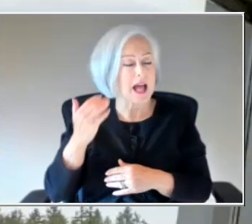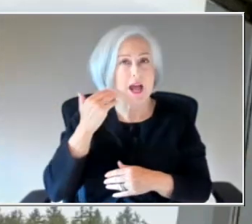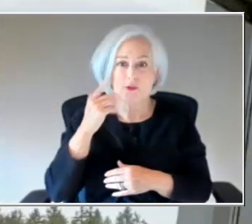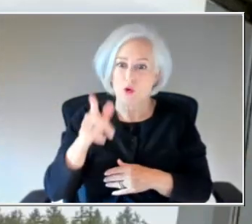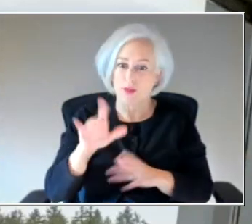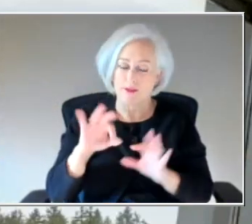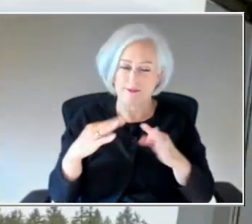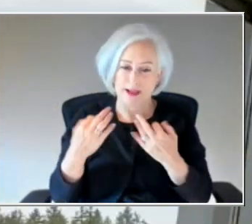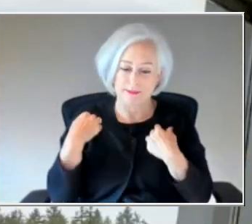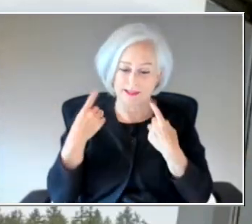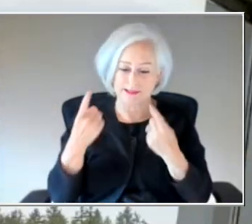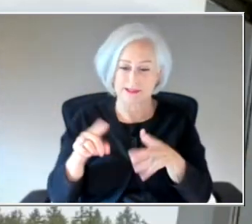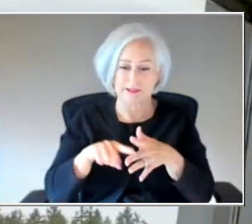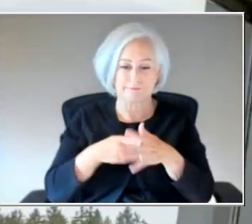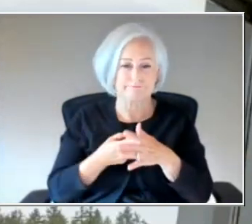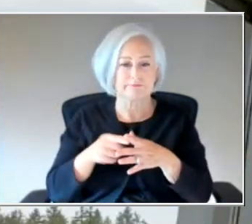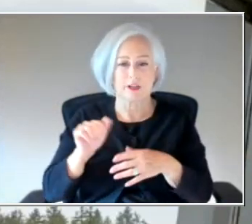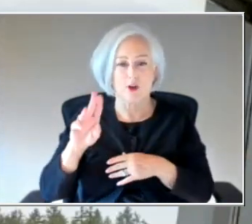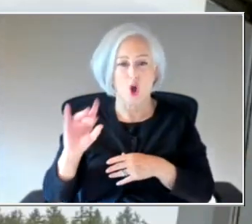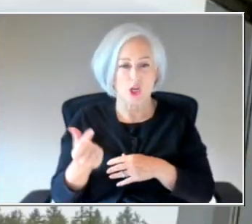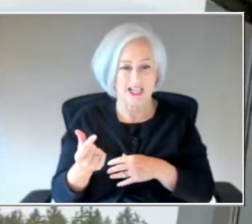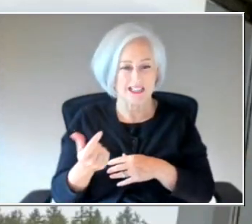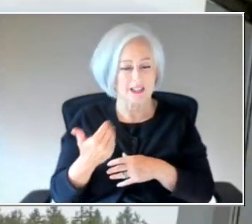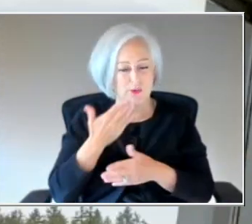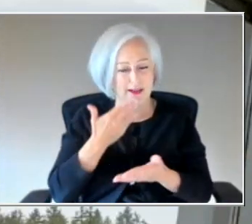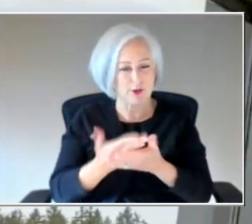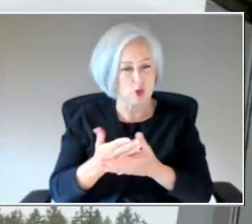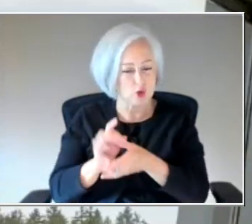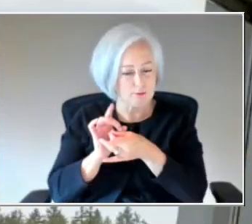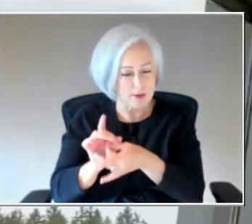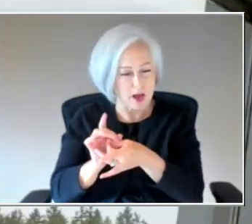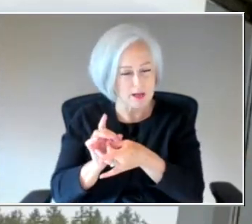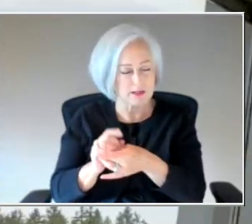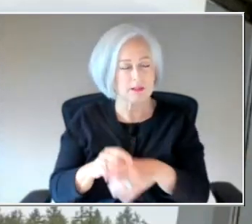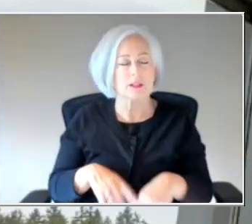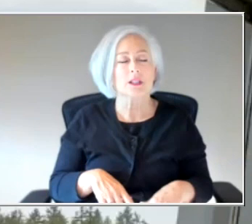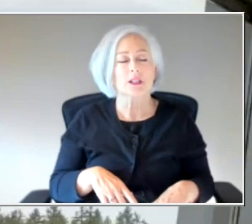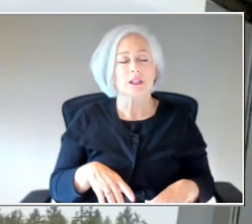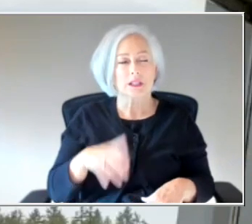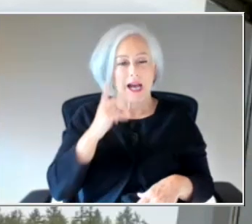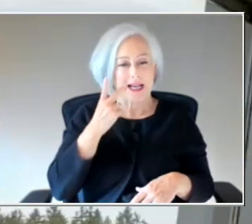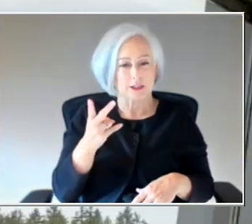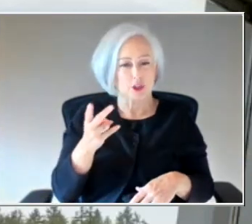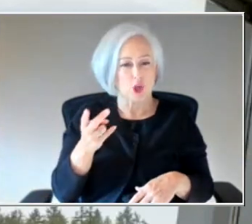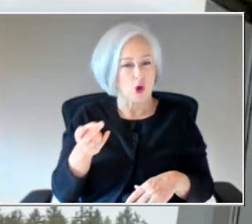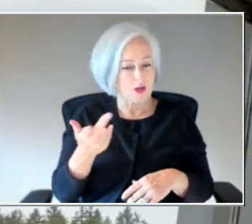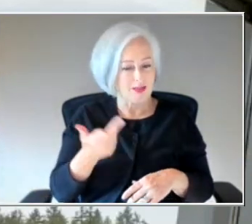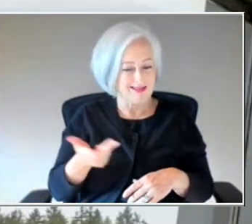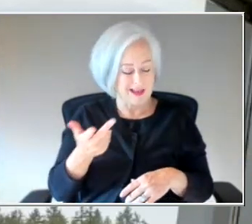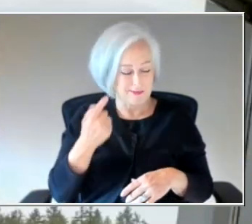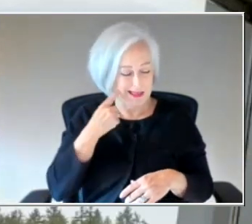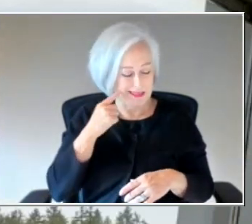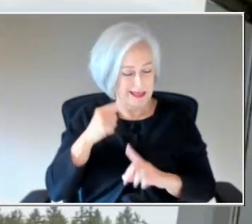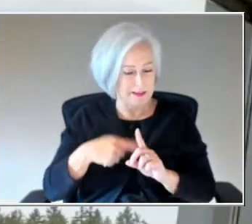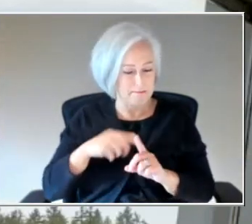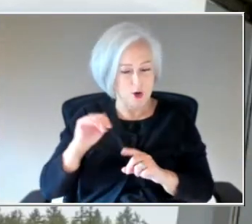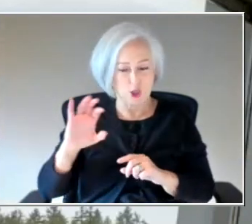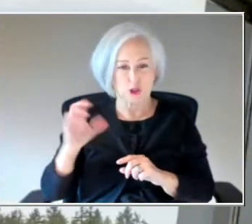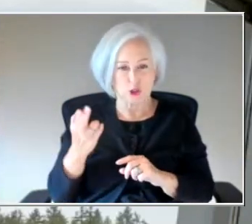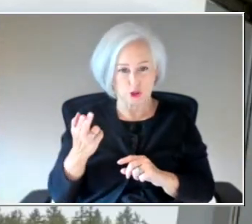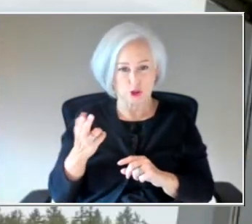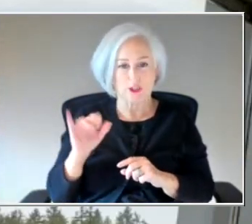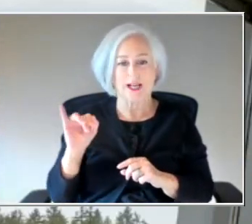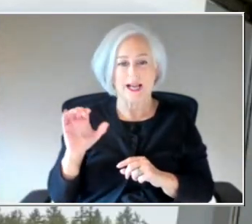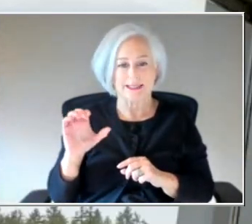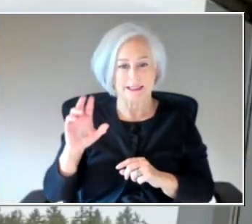I kind of got a special bond. I saw them in think it was March, they were back in the ICU she alluded to,